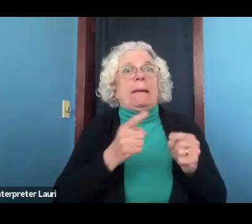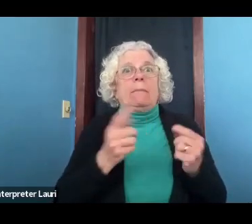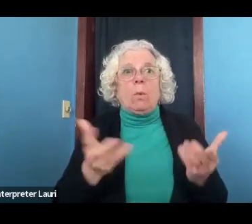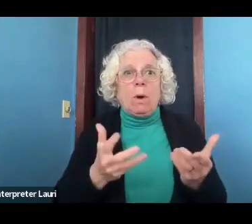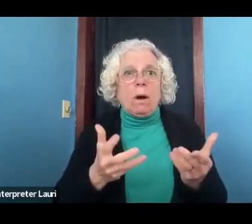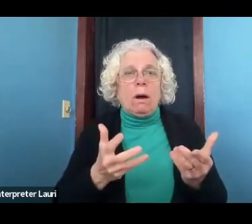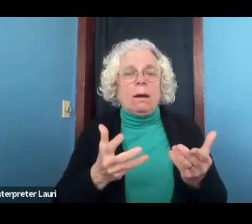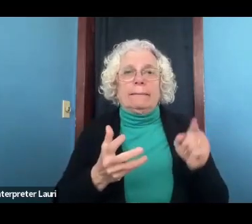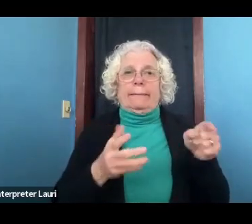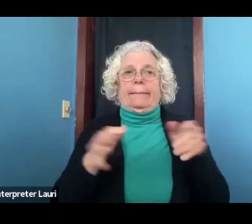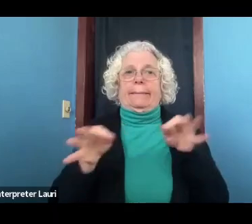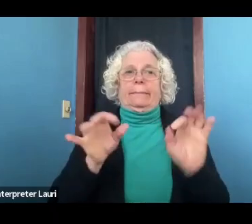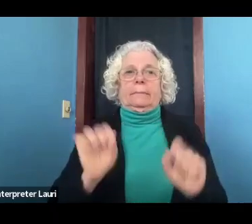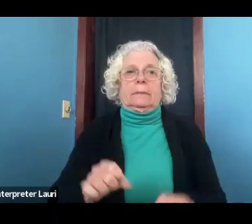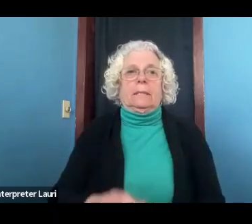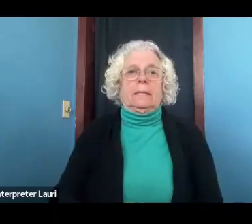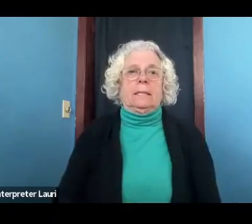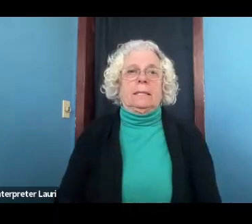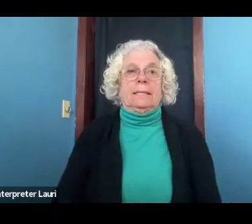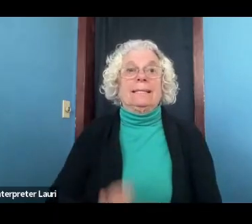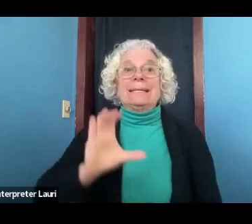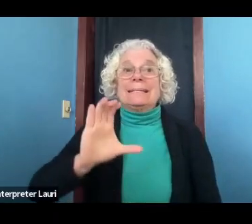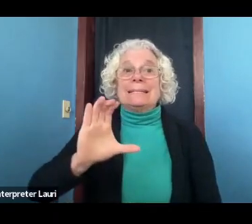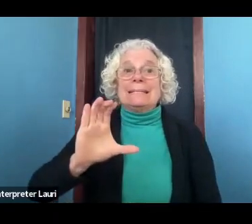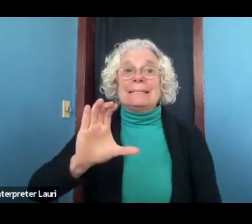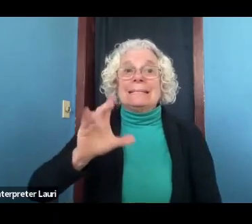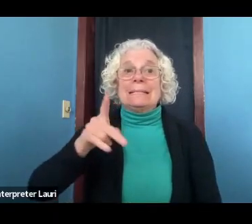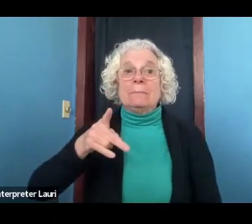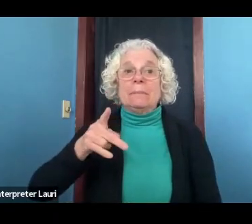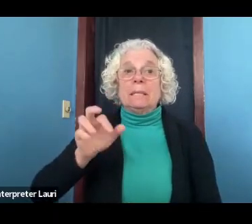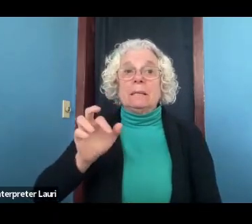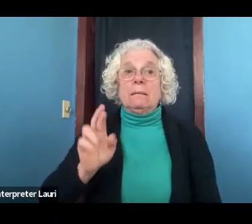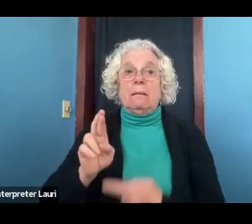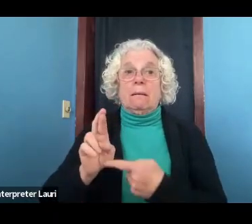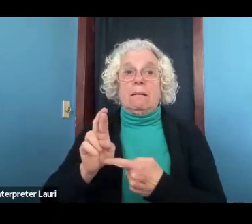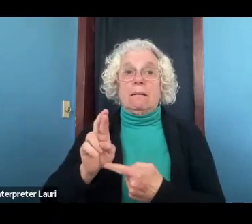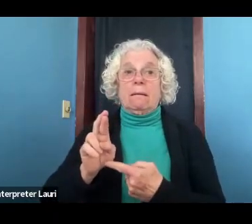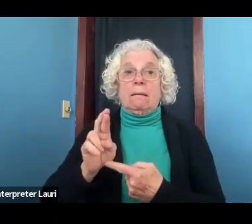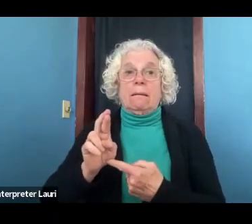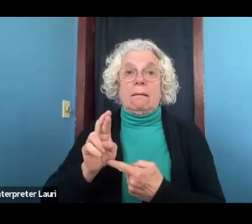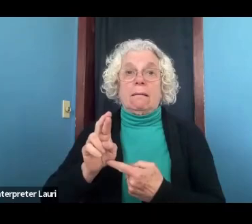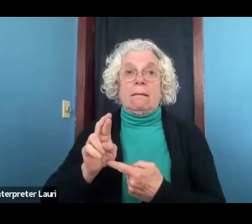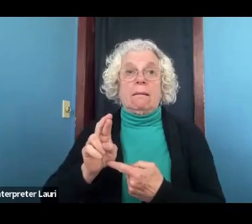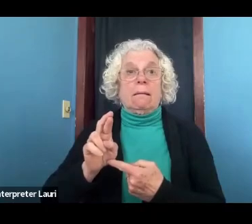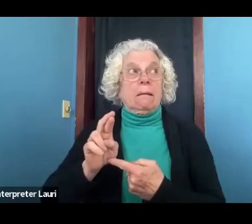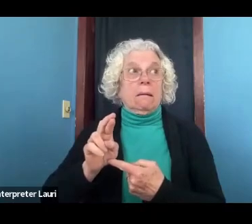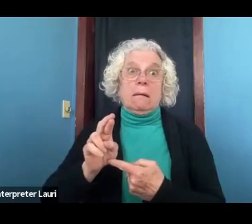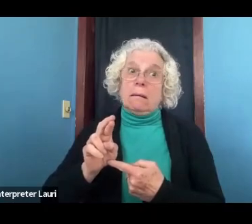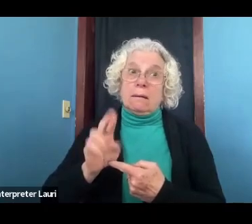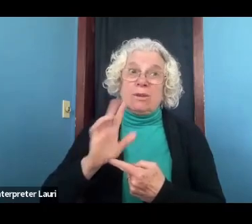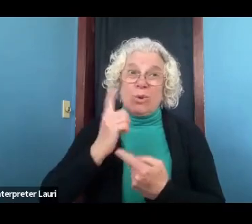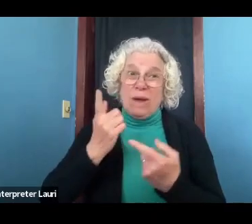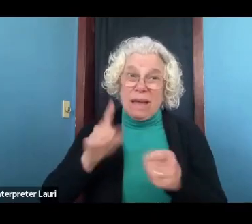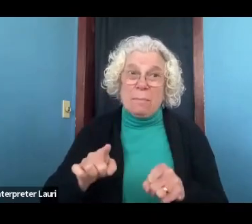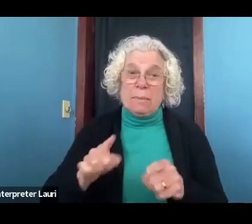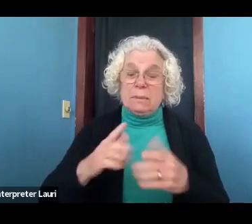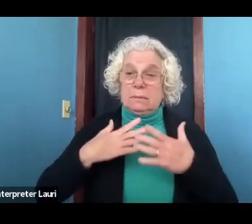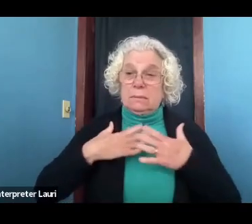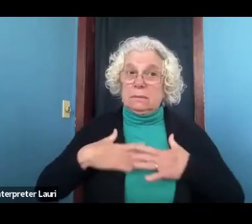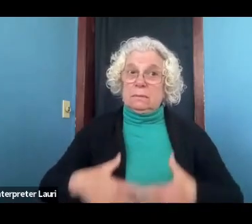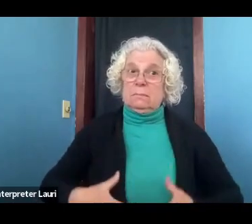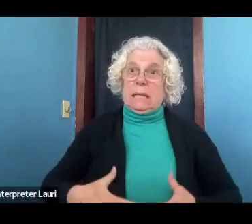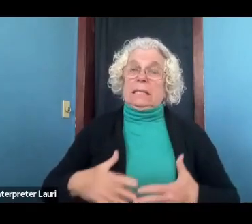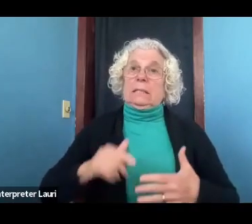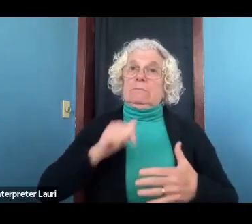treatments. For example, CPR is very brutal on a body. Um,